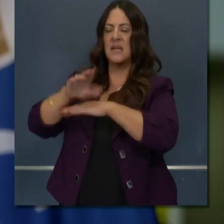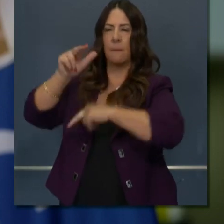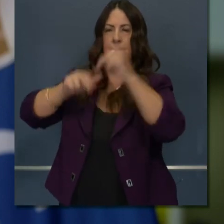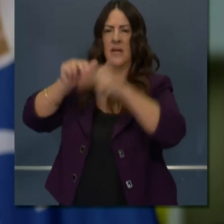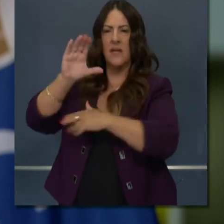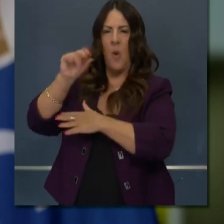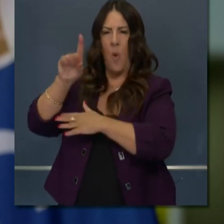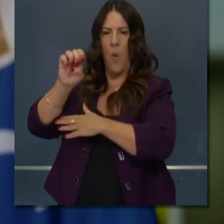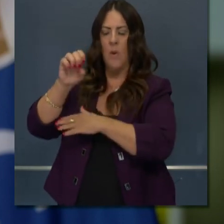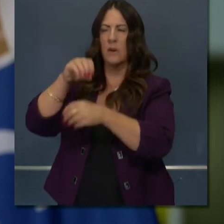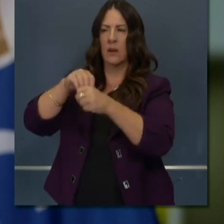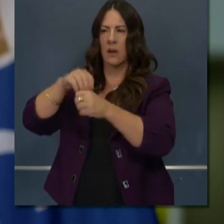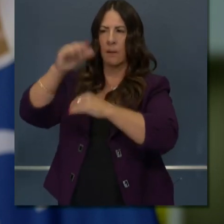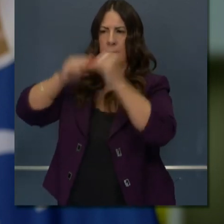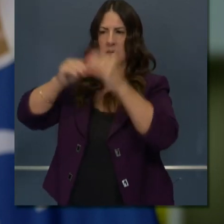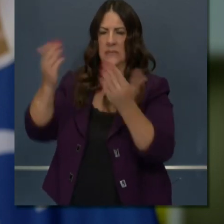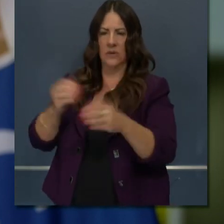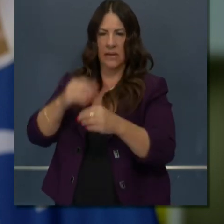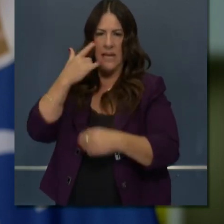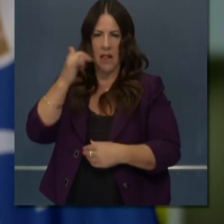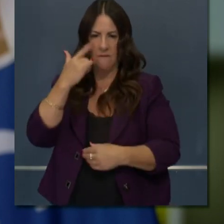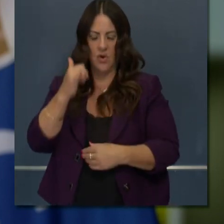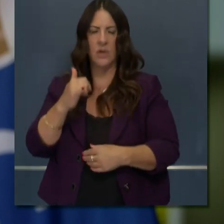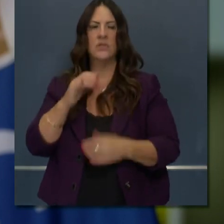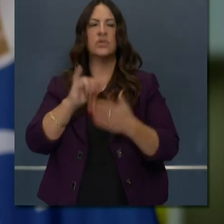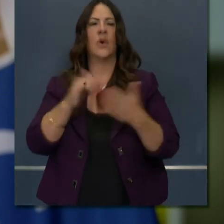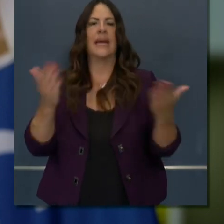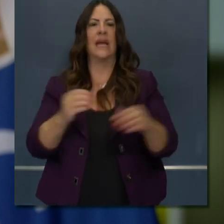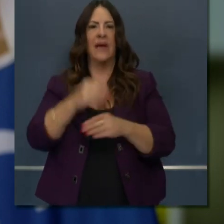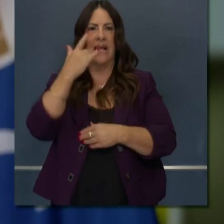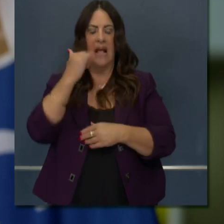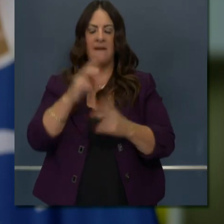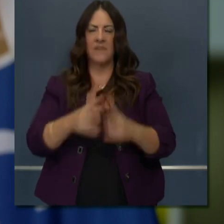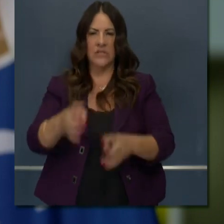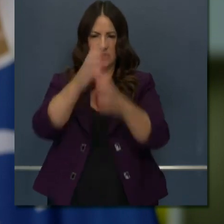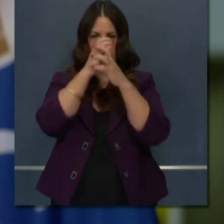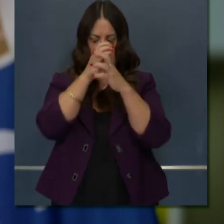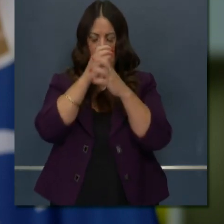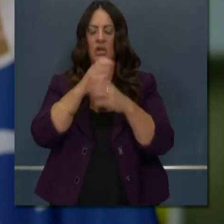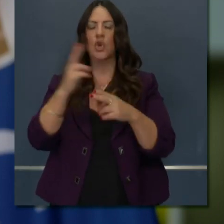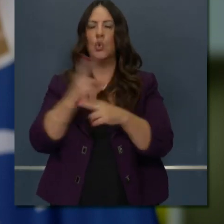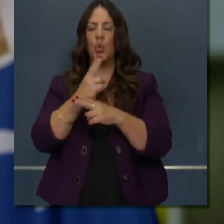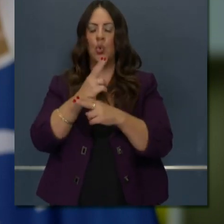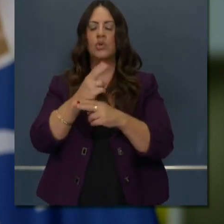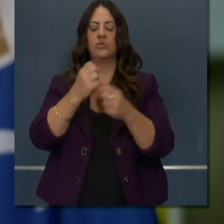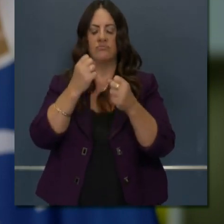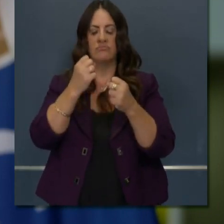in California are rigorously applied and